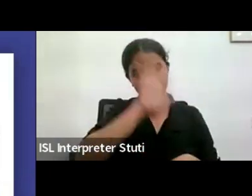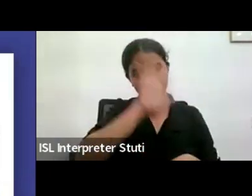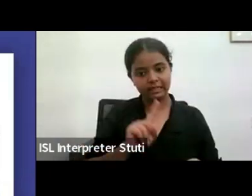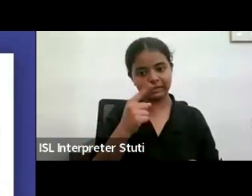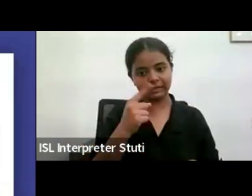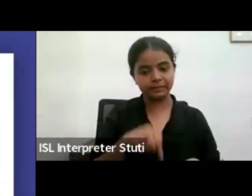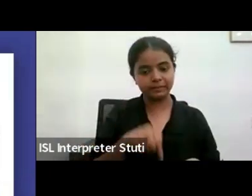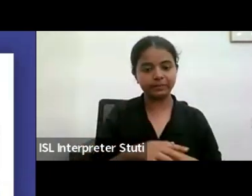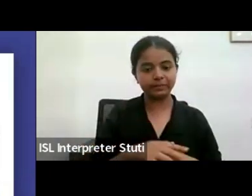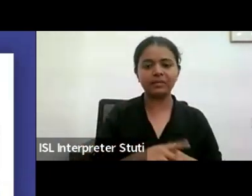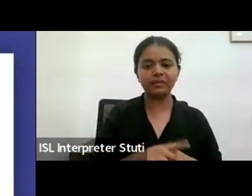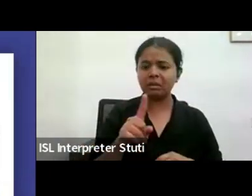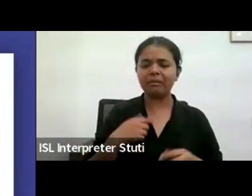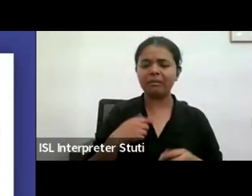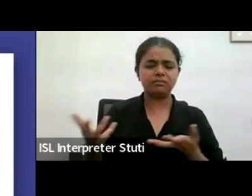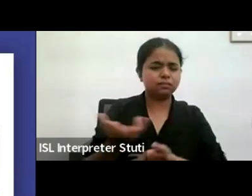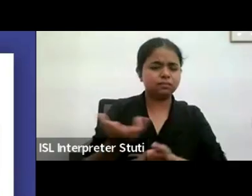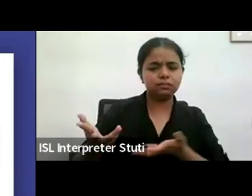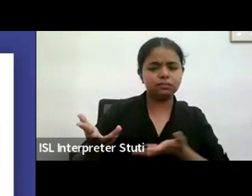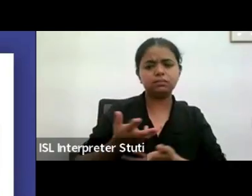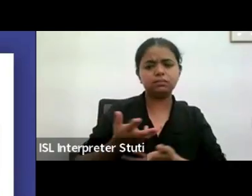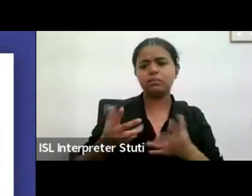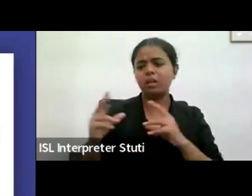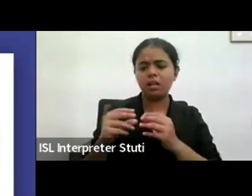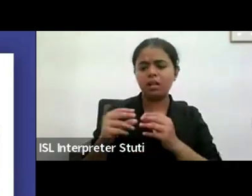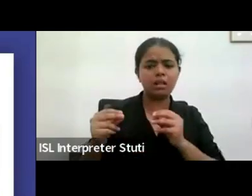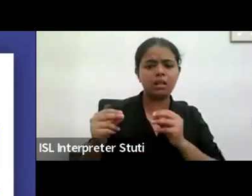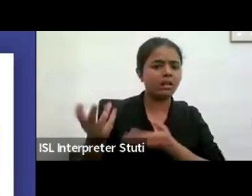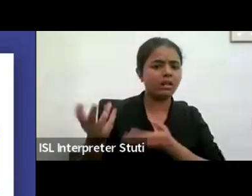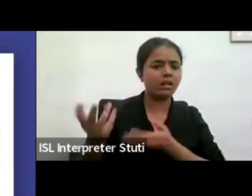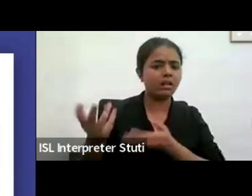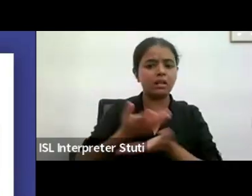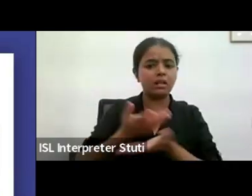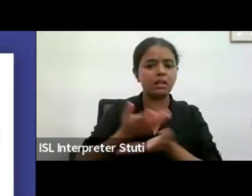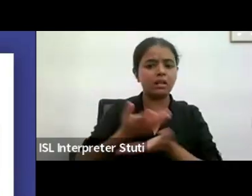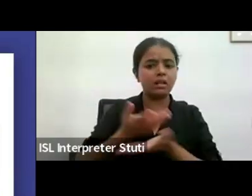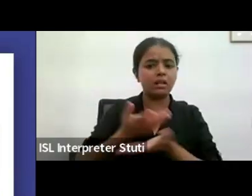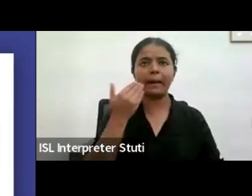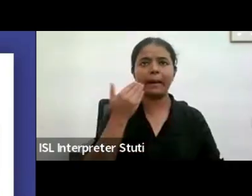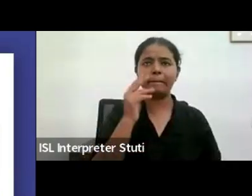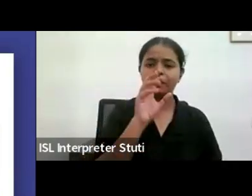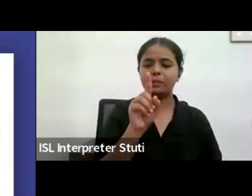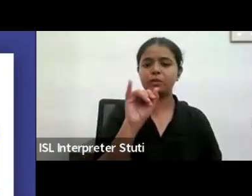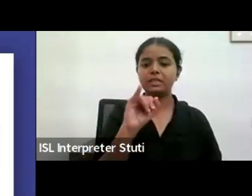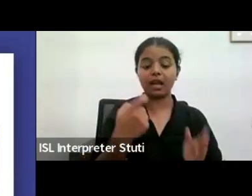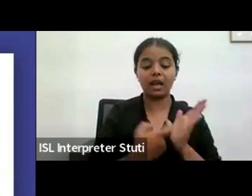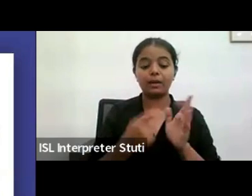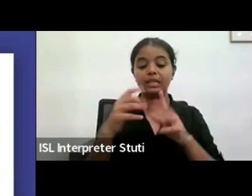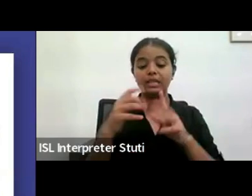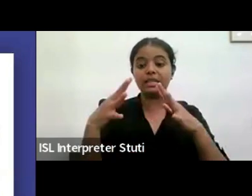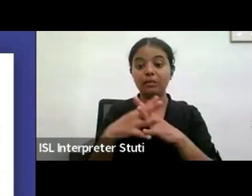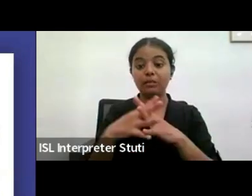was a lot of discussion, and the 2016 Rights of Persons with Disabilities Act came